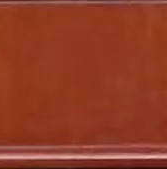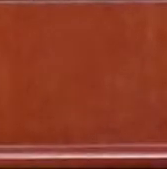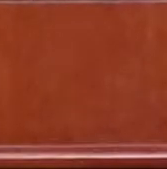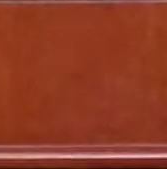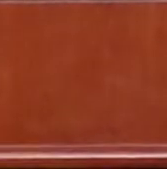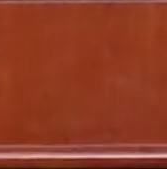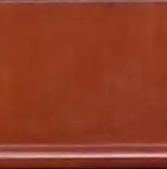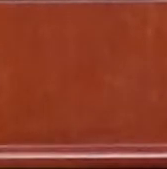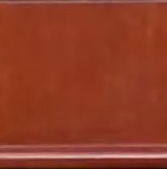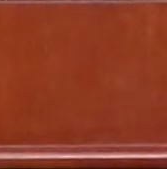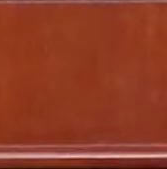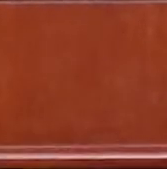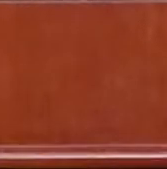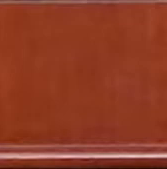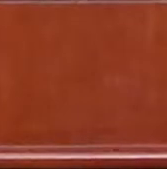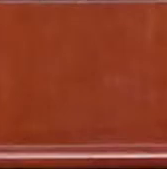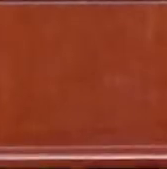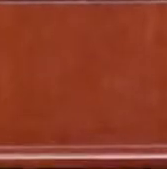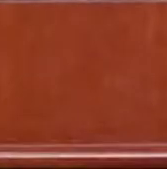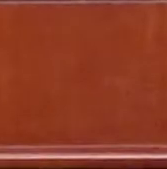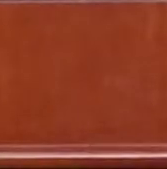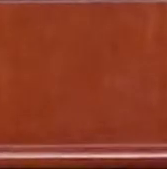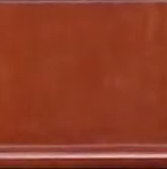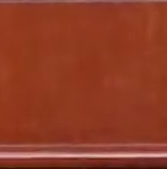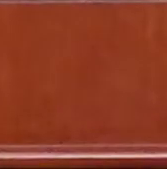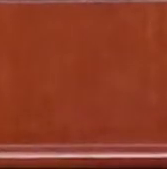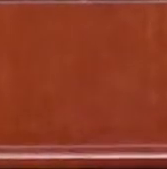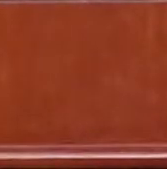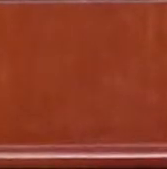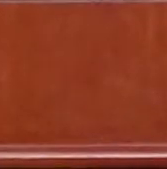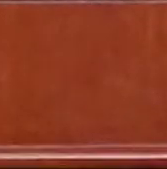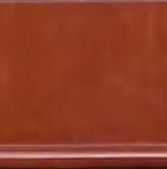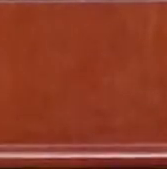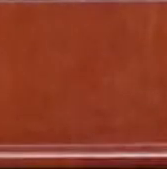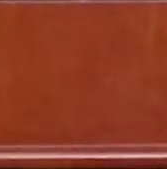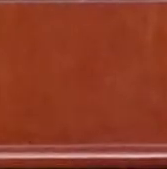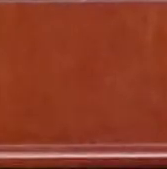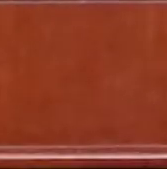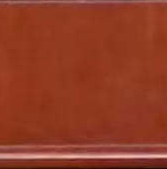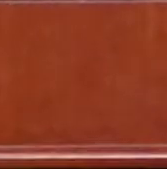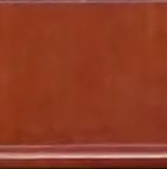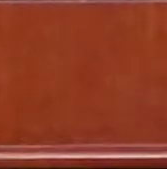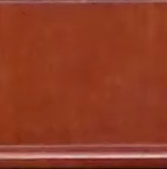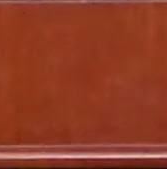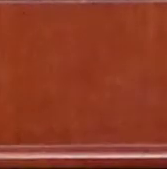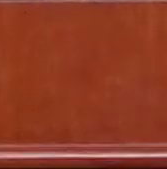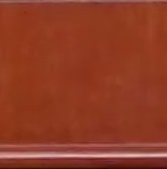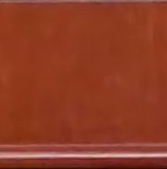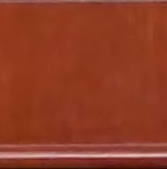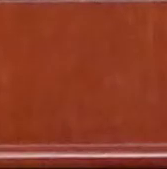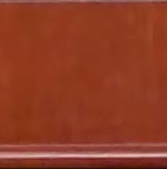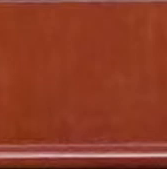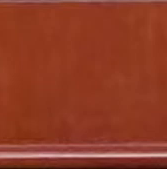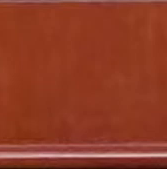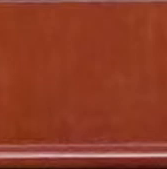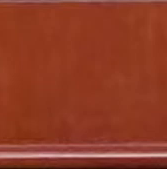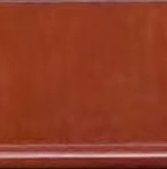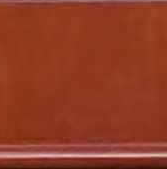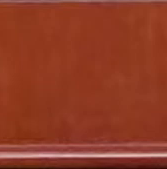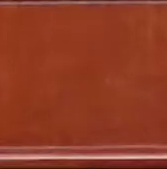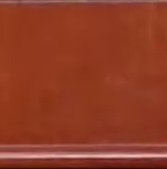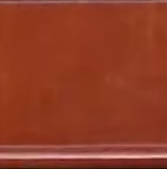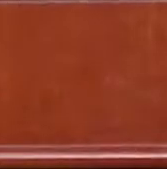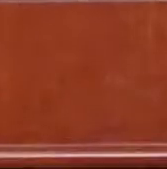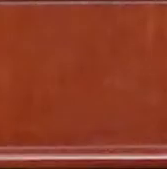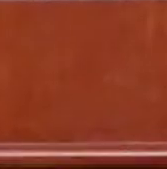of the committees, some members are interested in these matters and they always want to support. So when you limit it to the leaders,